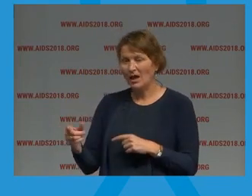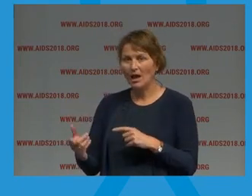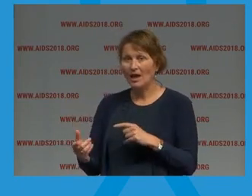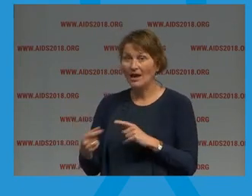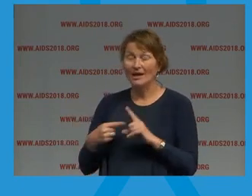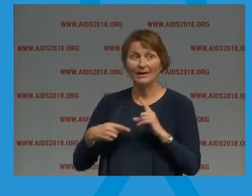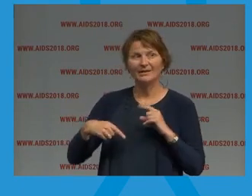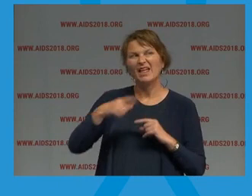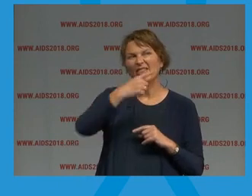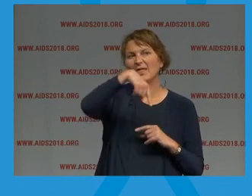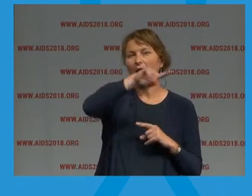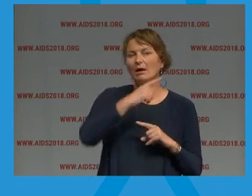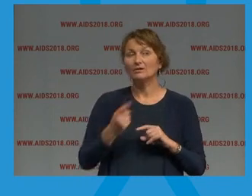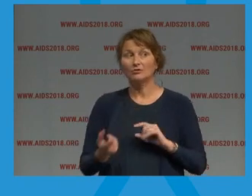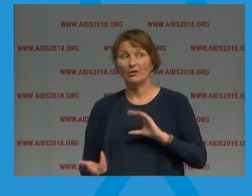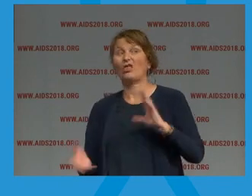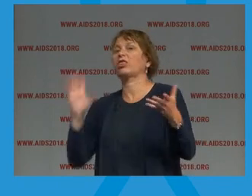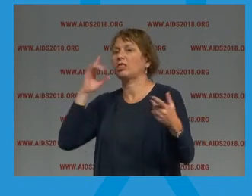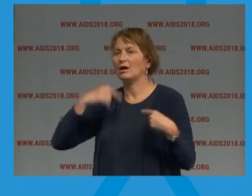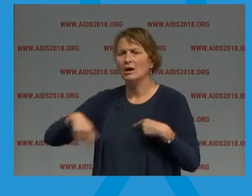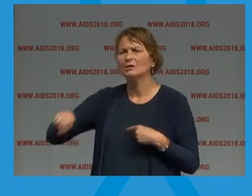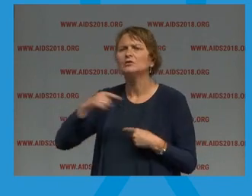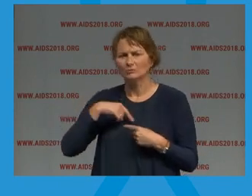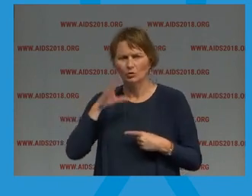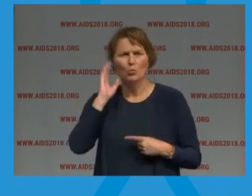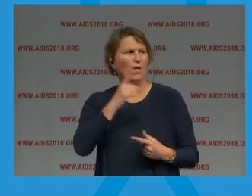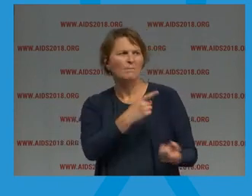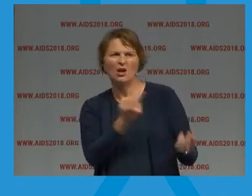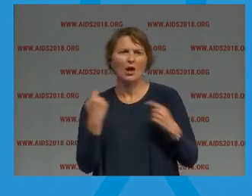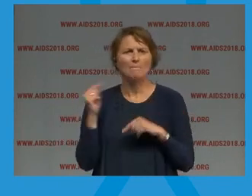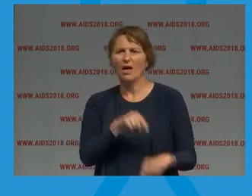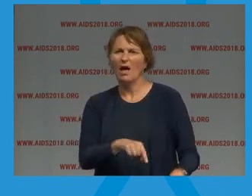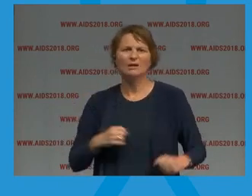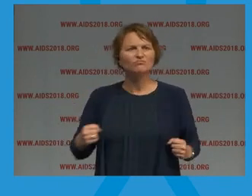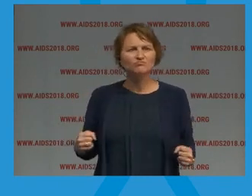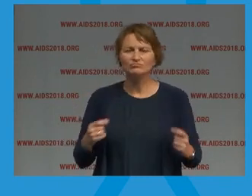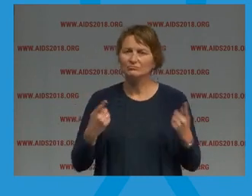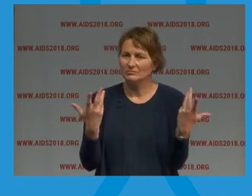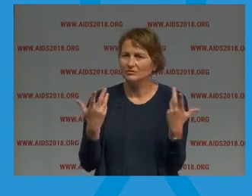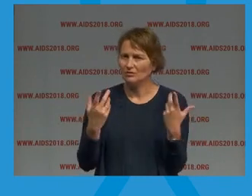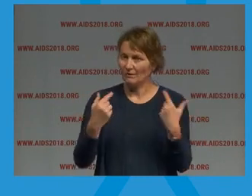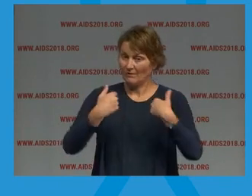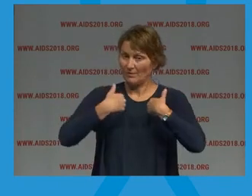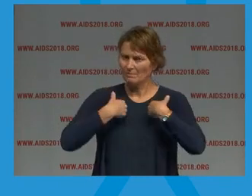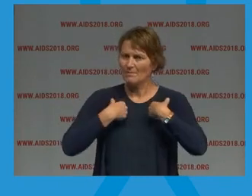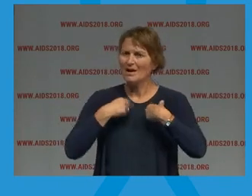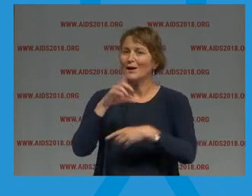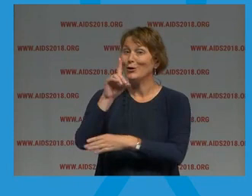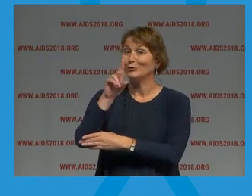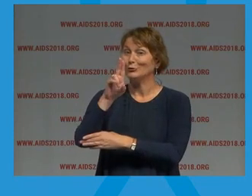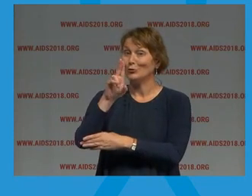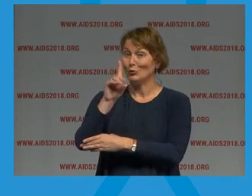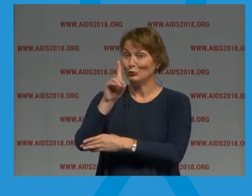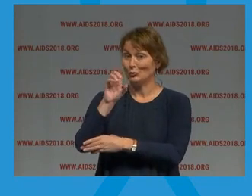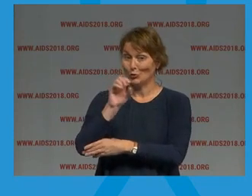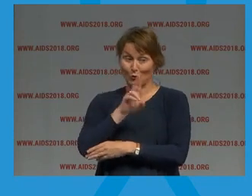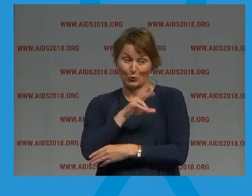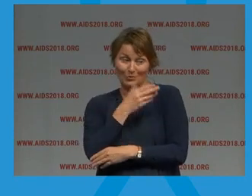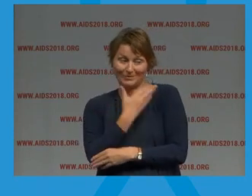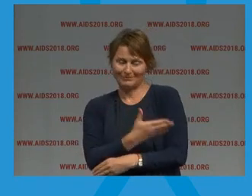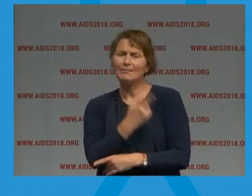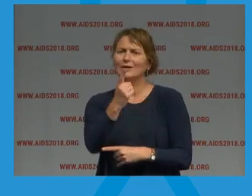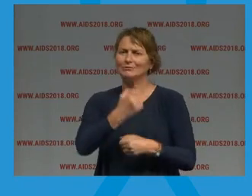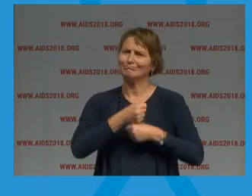know who they are, they know that there's going to be a comeback. So for me, Juju represents that comeback.